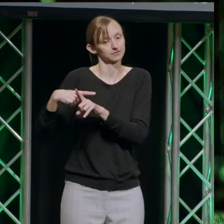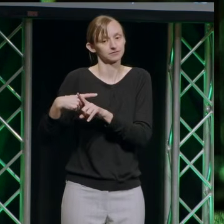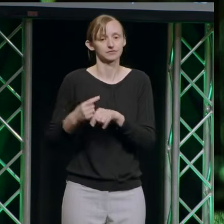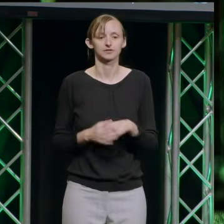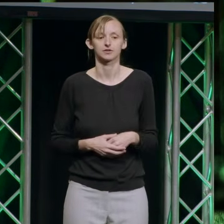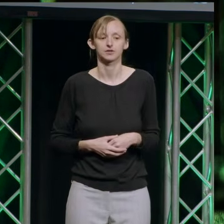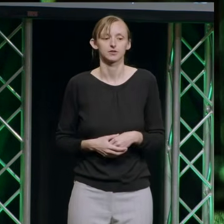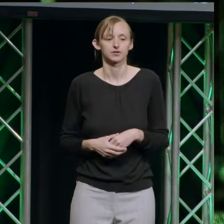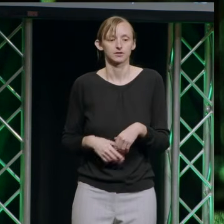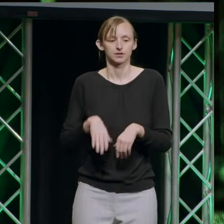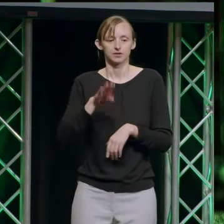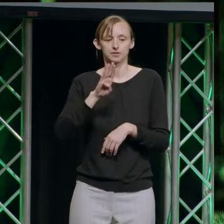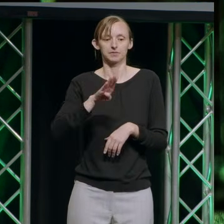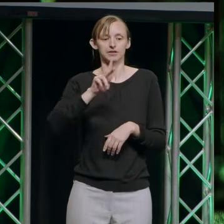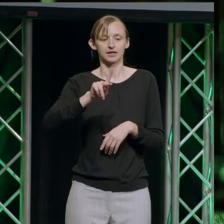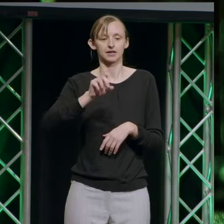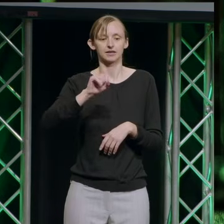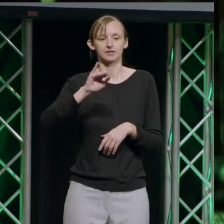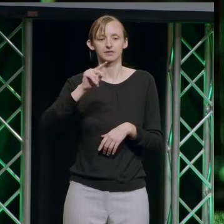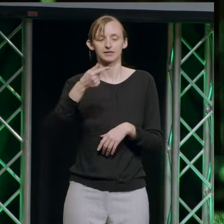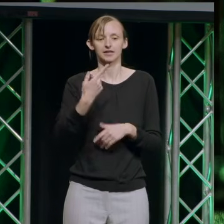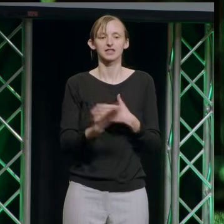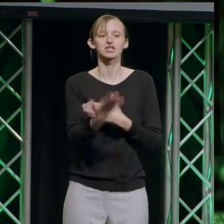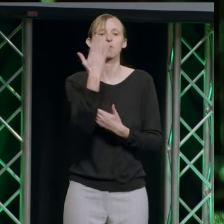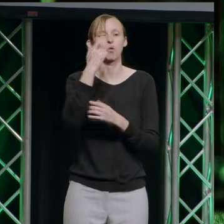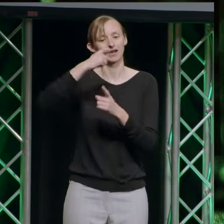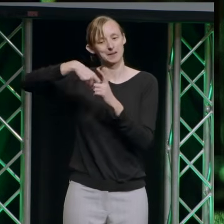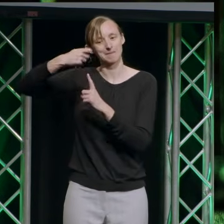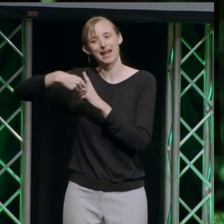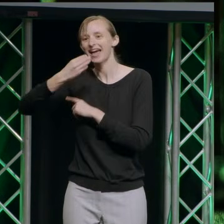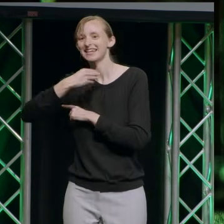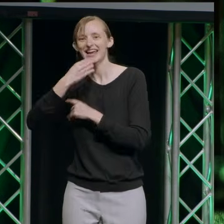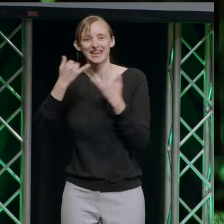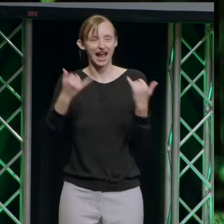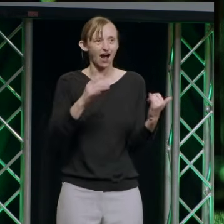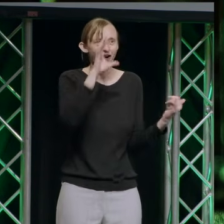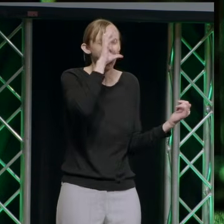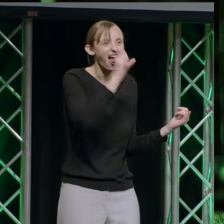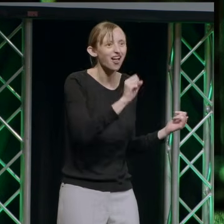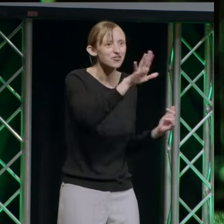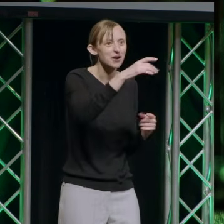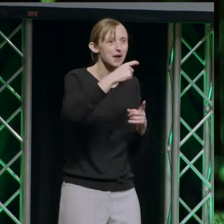I had banana for breakfast, and I'm going banana now. So.